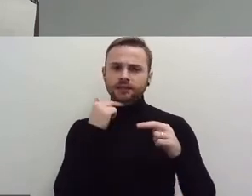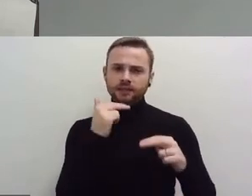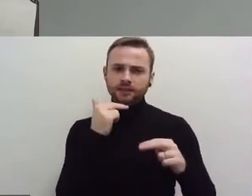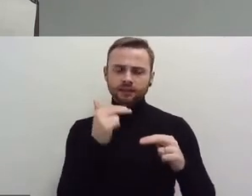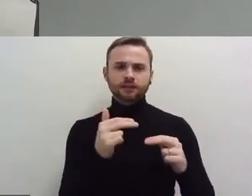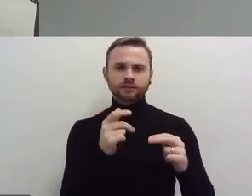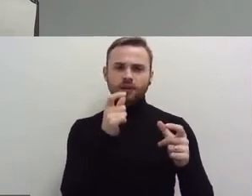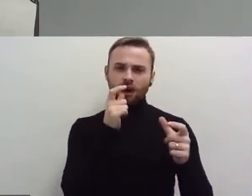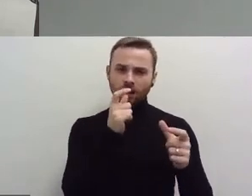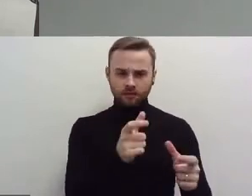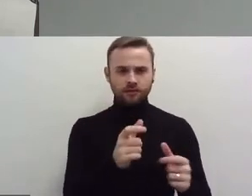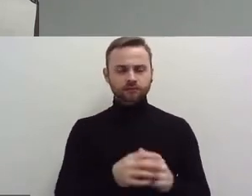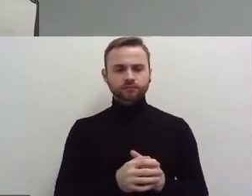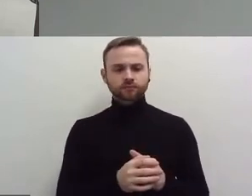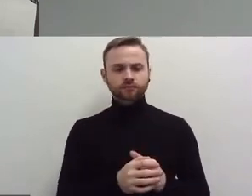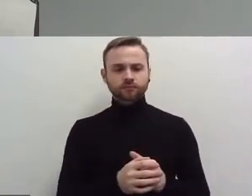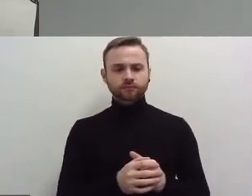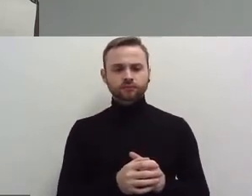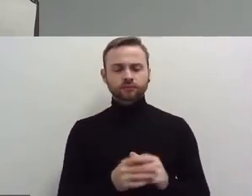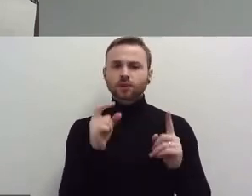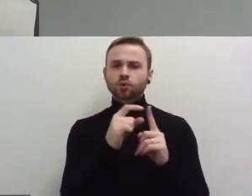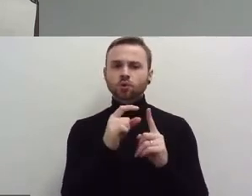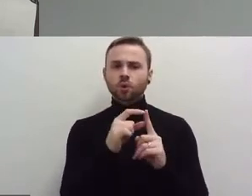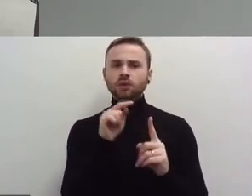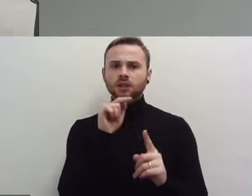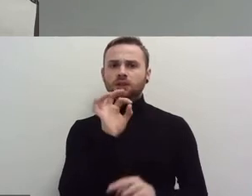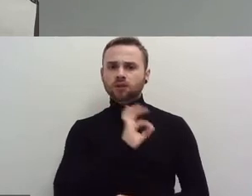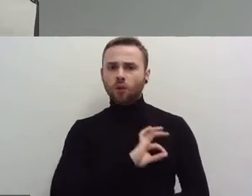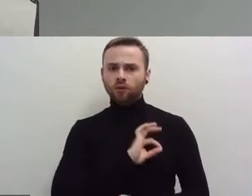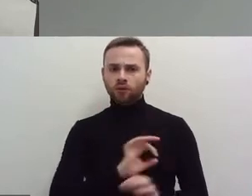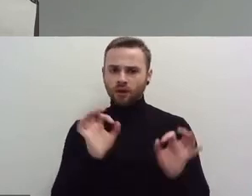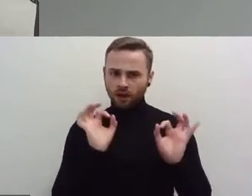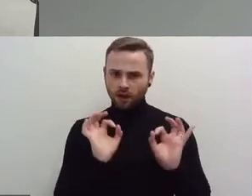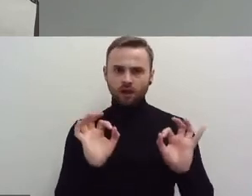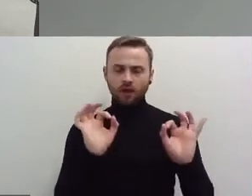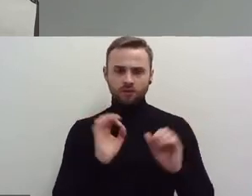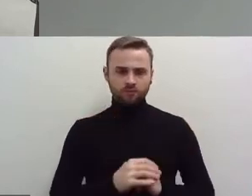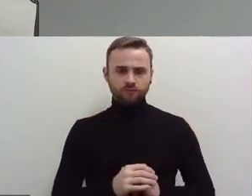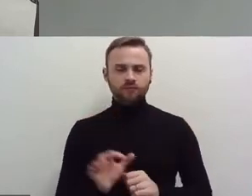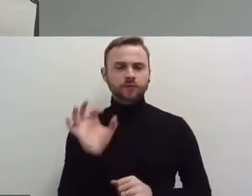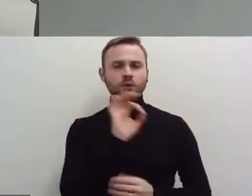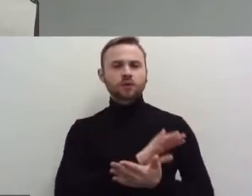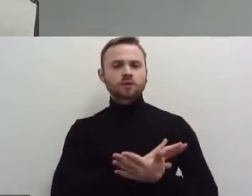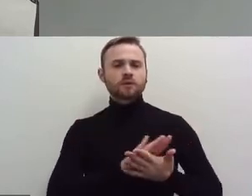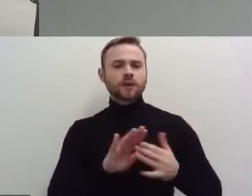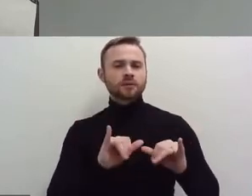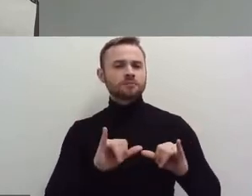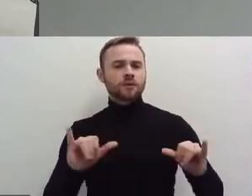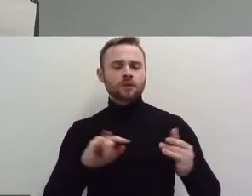goals is something that we need to achieve ourselves as individuals and through individual